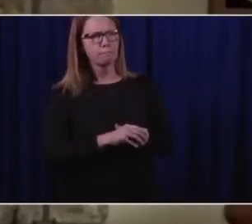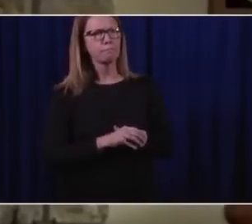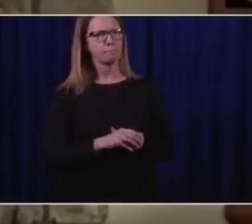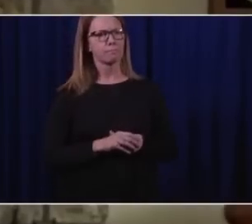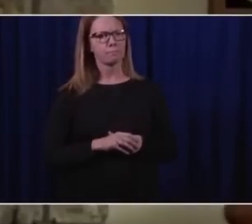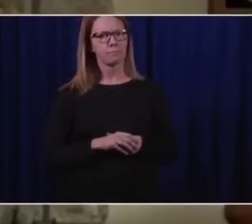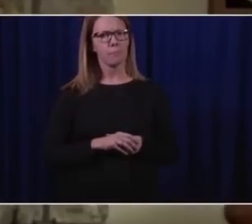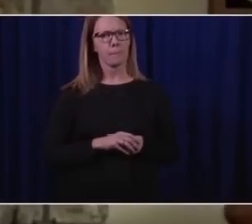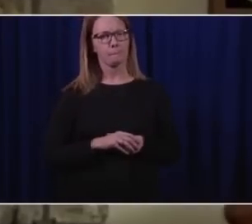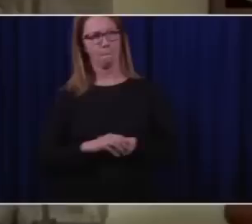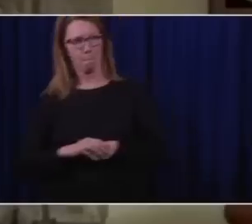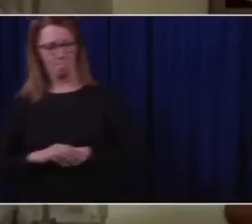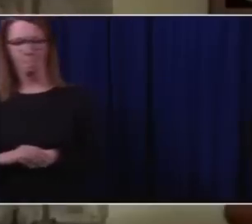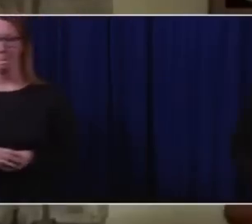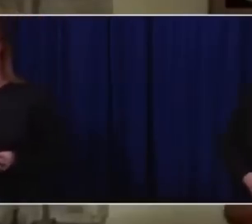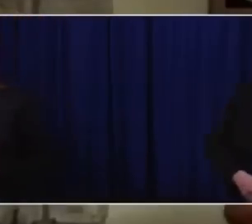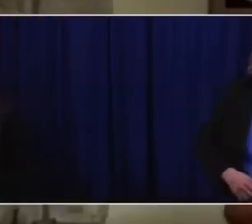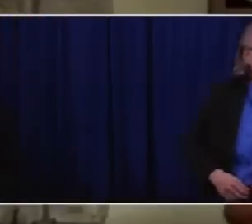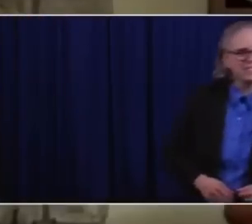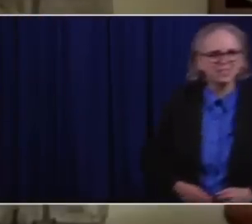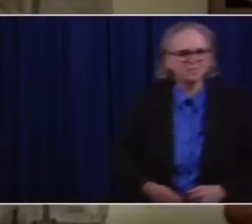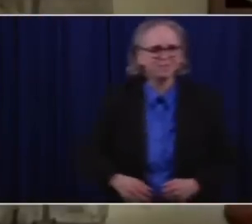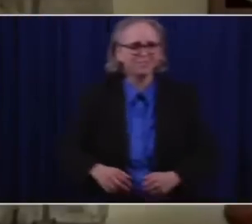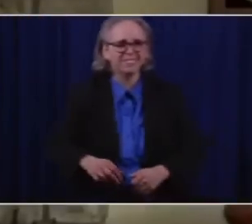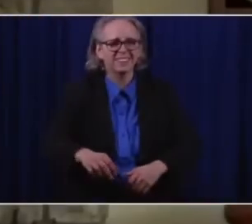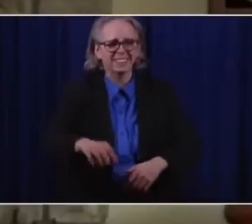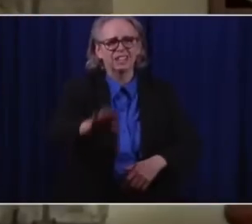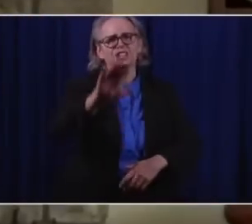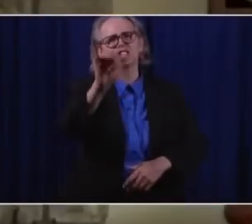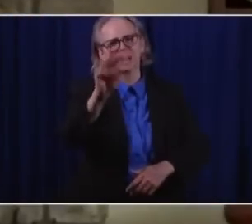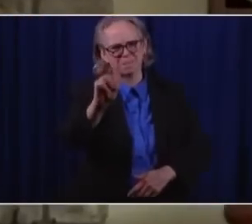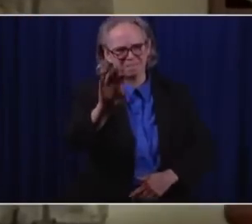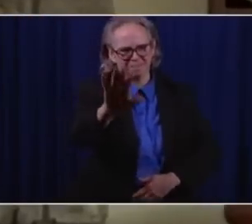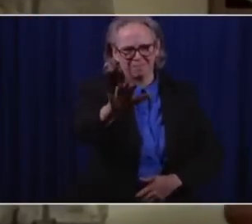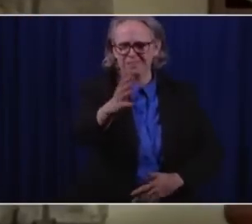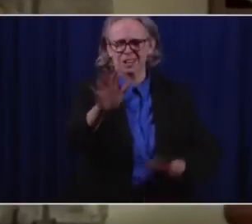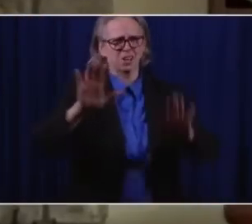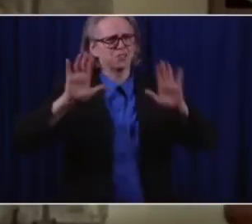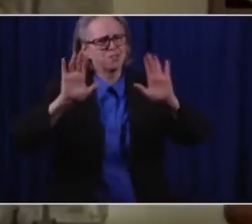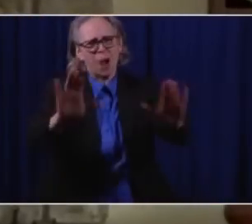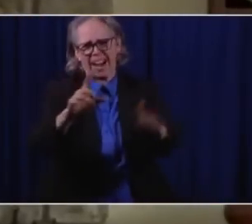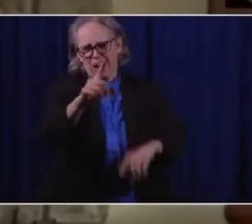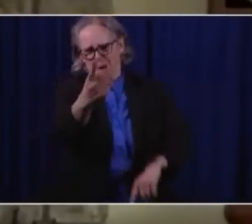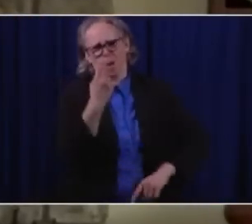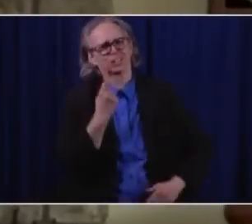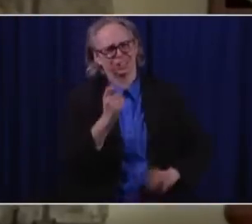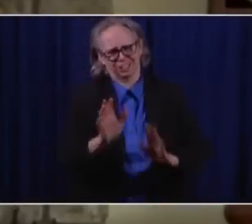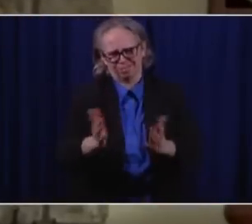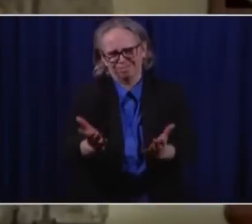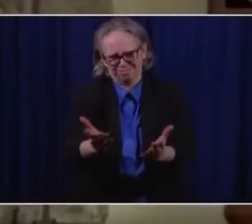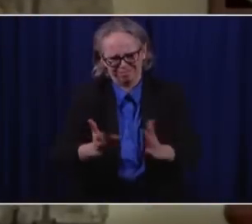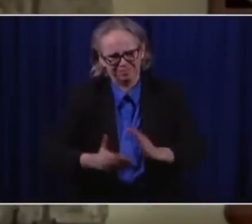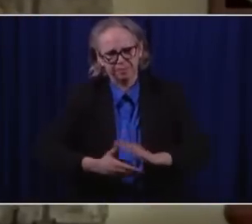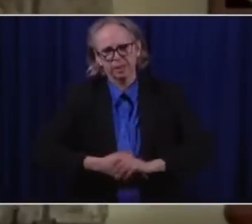permitted. Jim, thank you for the great question, as always. You know, it's like most